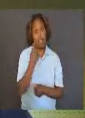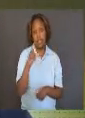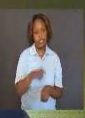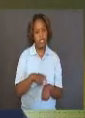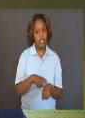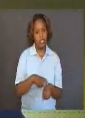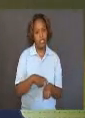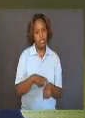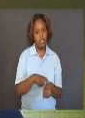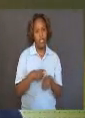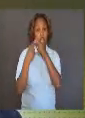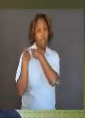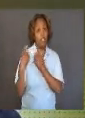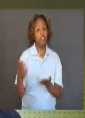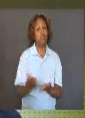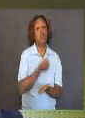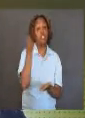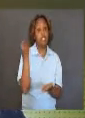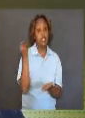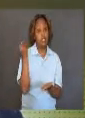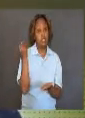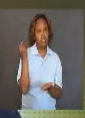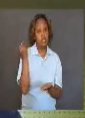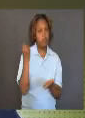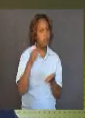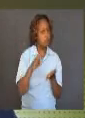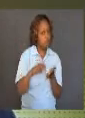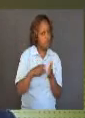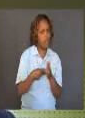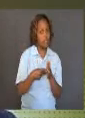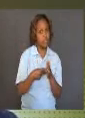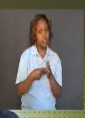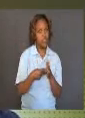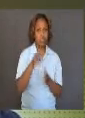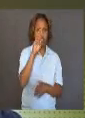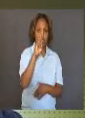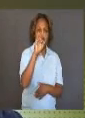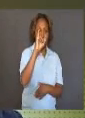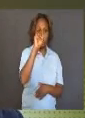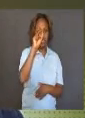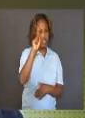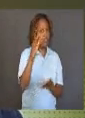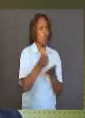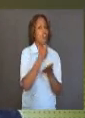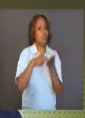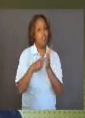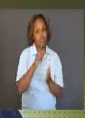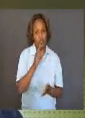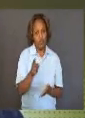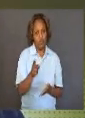Sometimes taking responsibility means taking risks. You